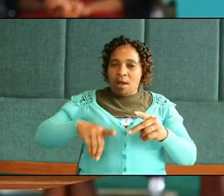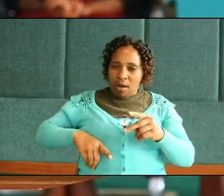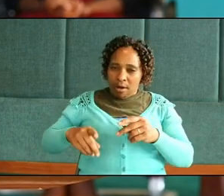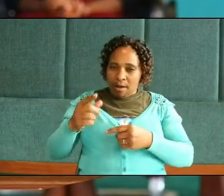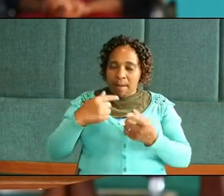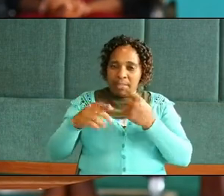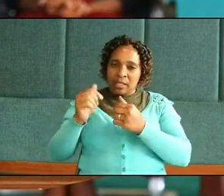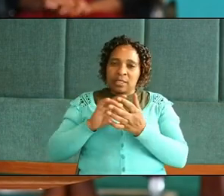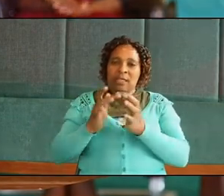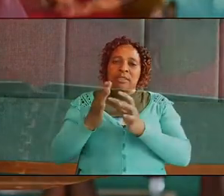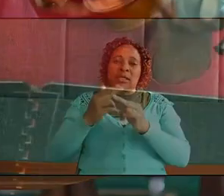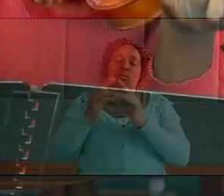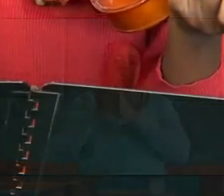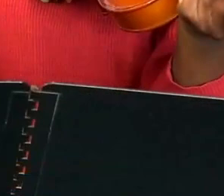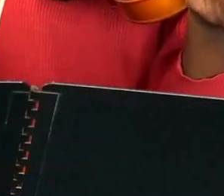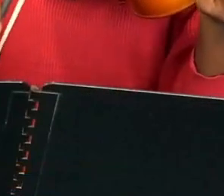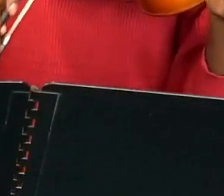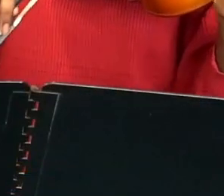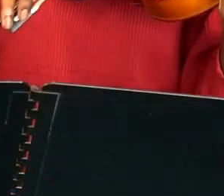amen.